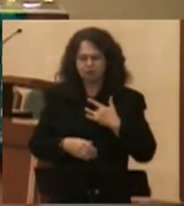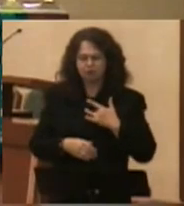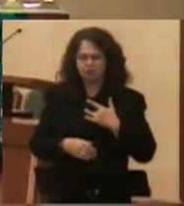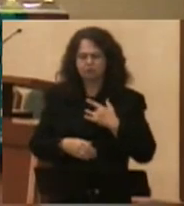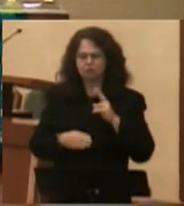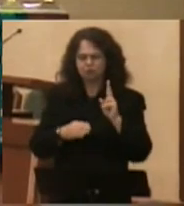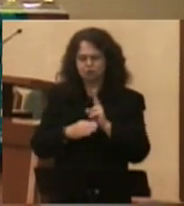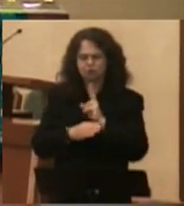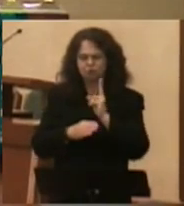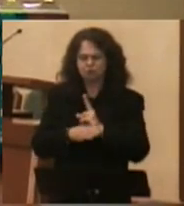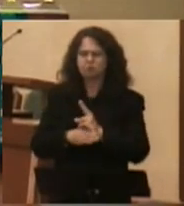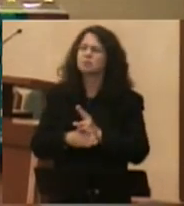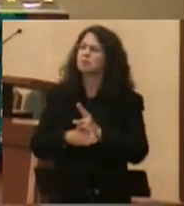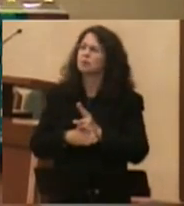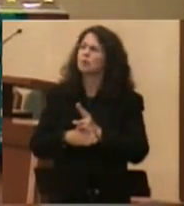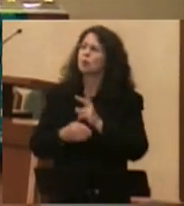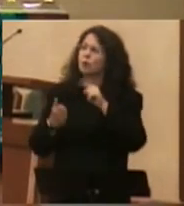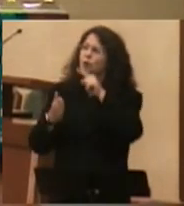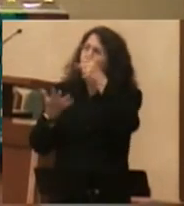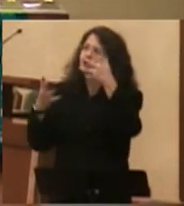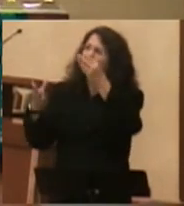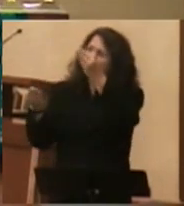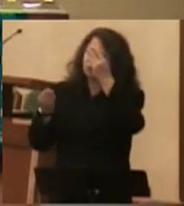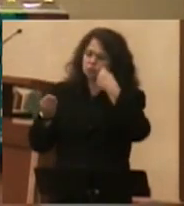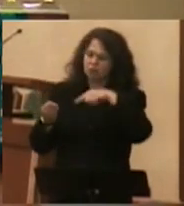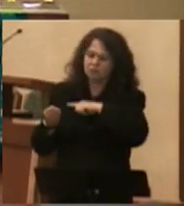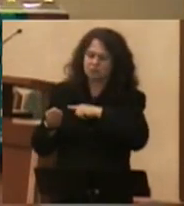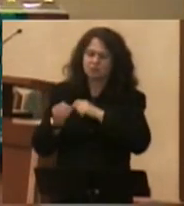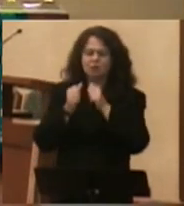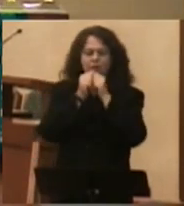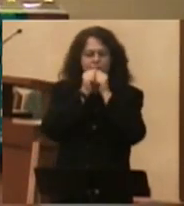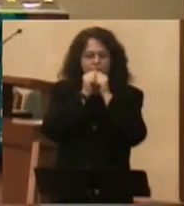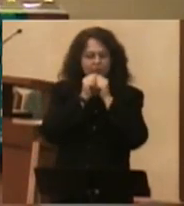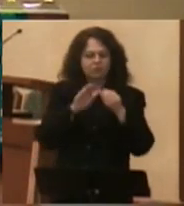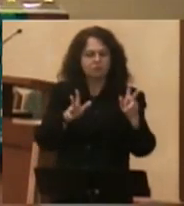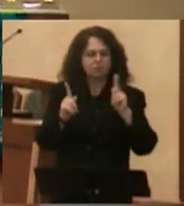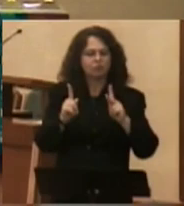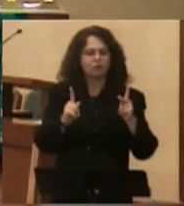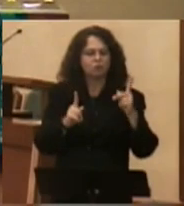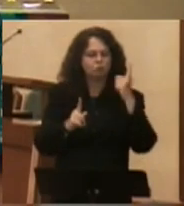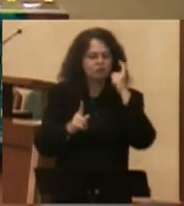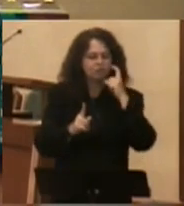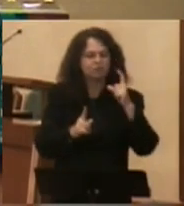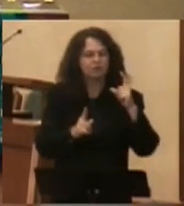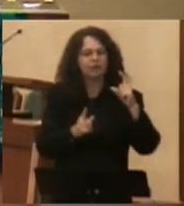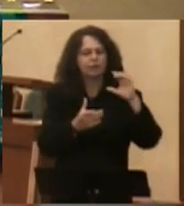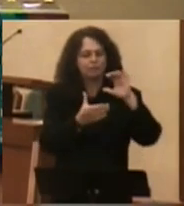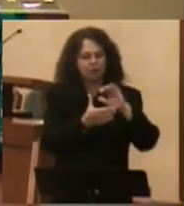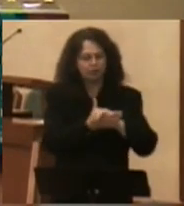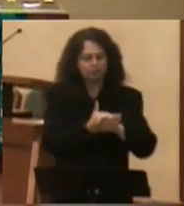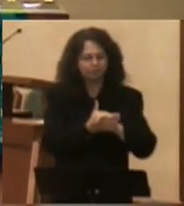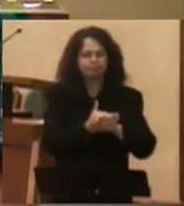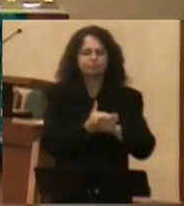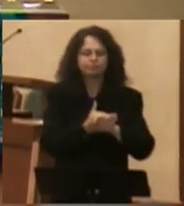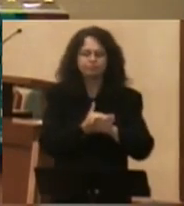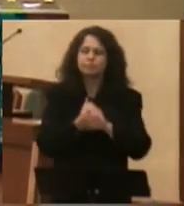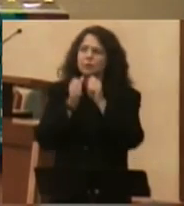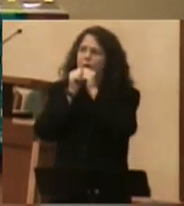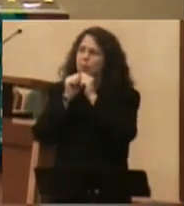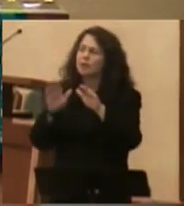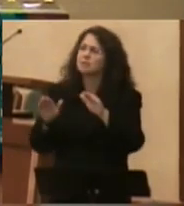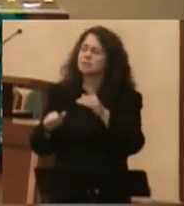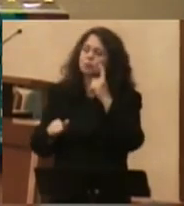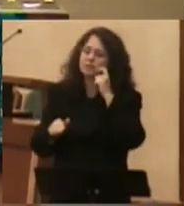the newly married Angela and Tim Hudson and Ryan and Nicole Iverson with a lifetime of abiding love. And bless the